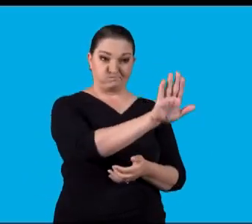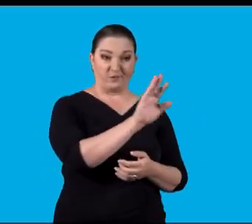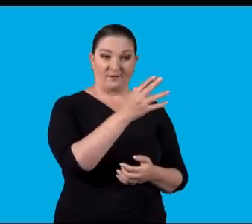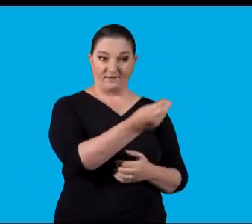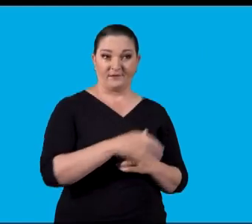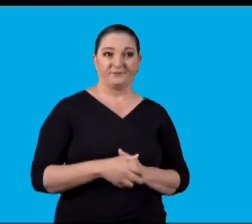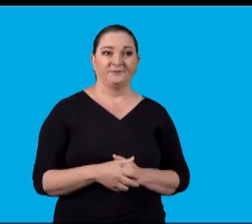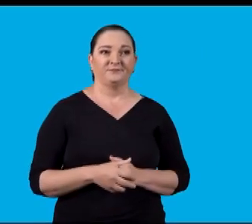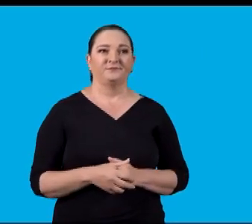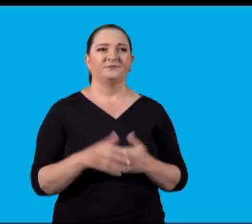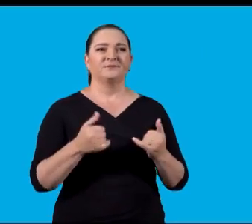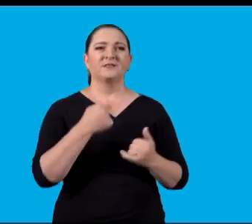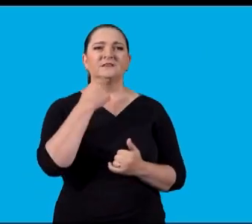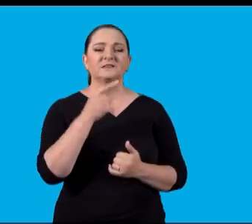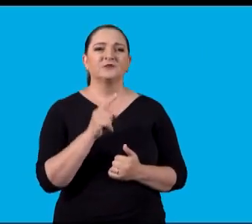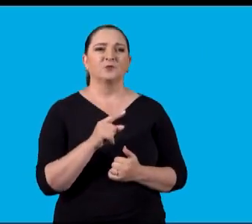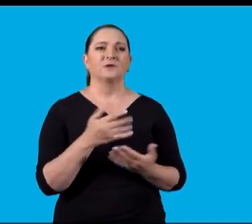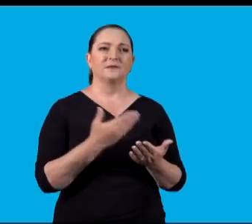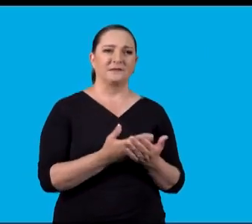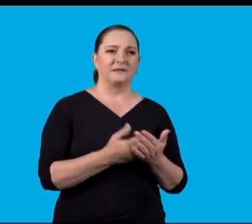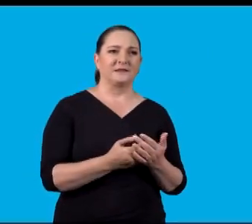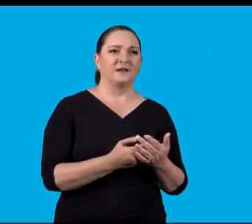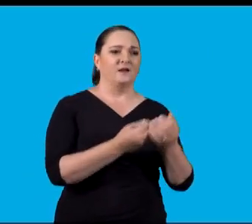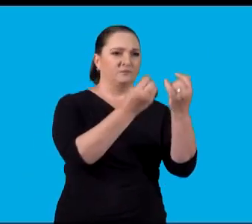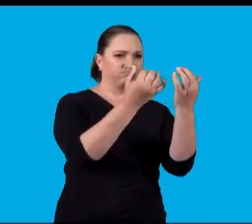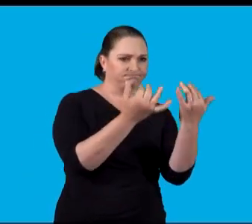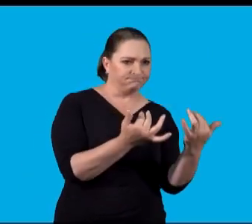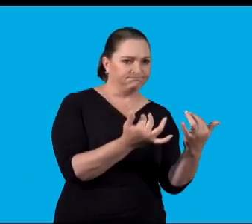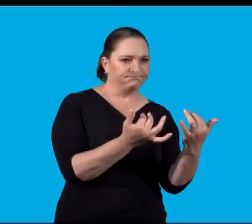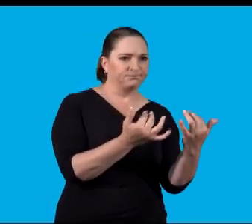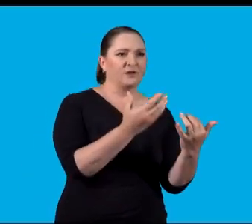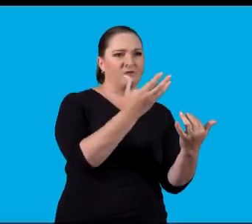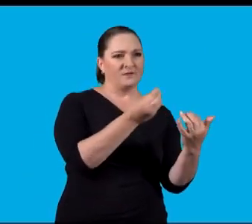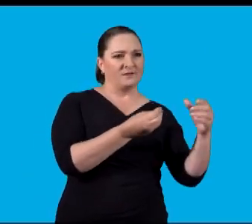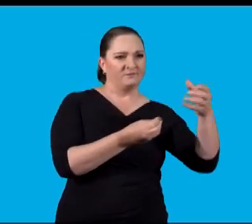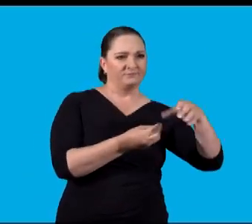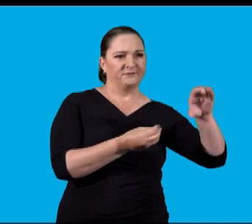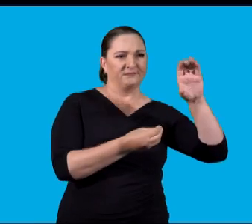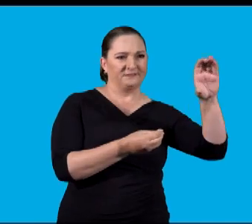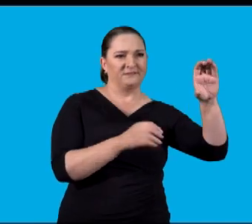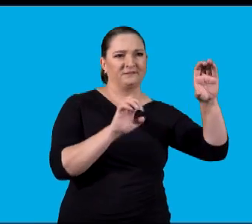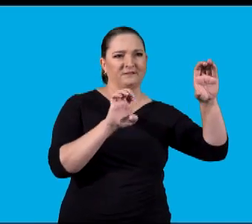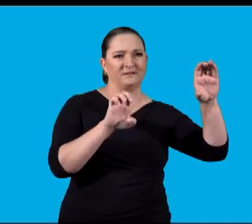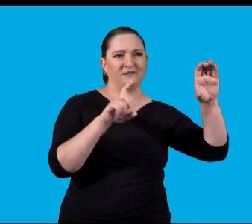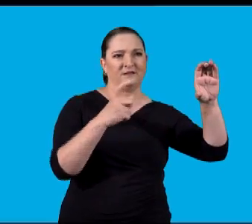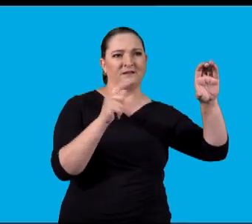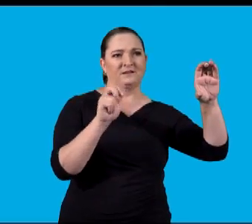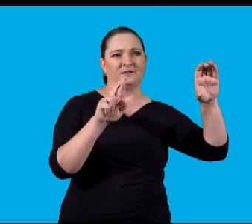we are told this is an extract of the statement of comprehensive income and an extract of the statement of financial